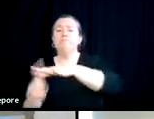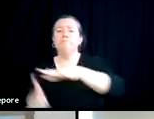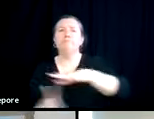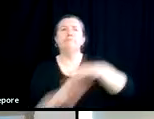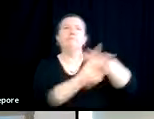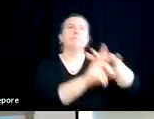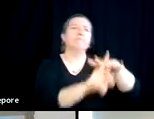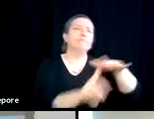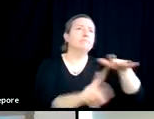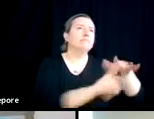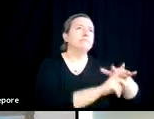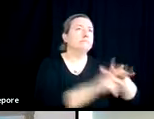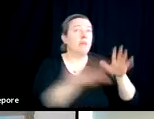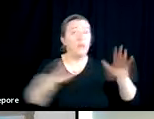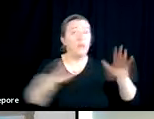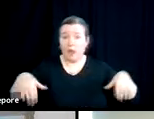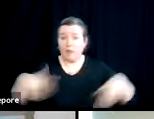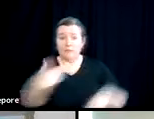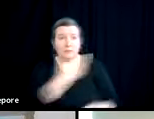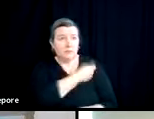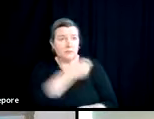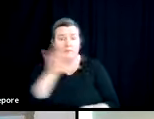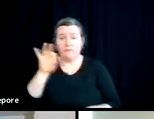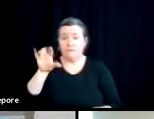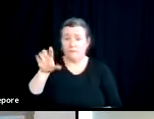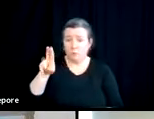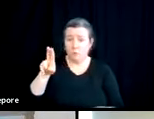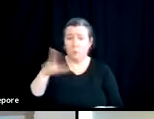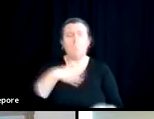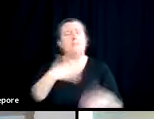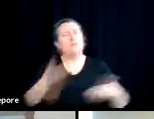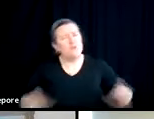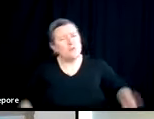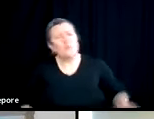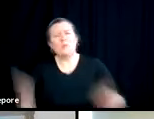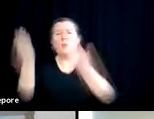time to get a flu shot. It's not too late to get vaccinated against the flu.